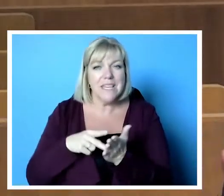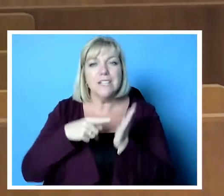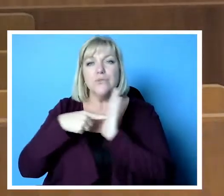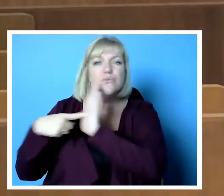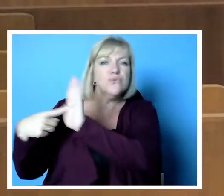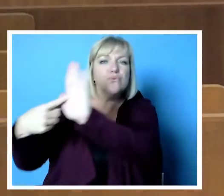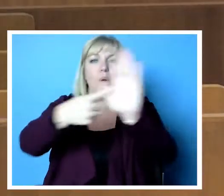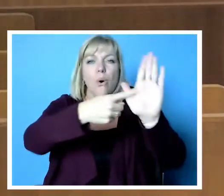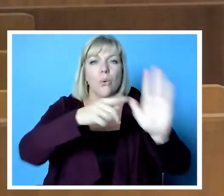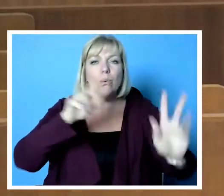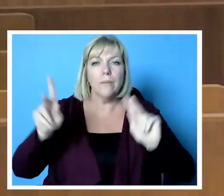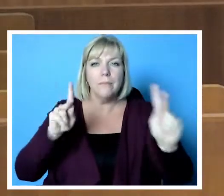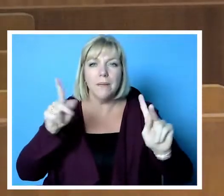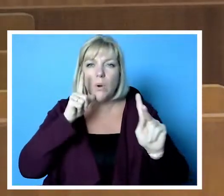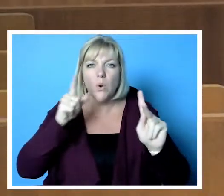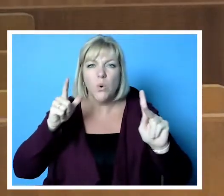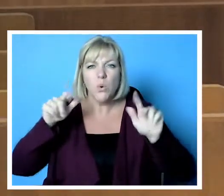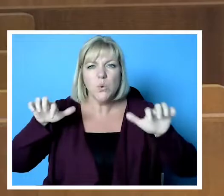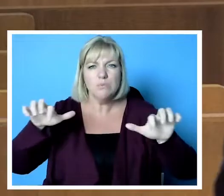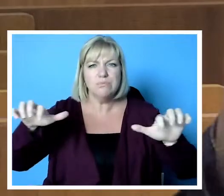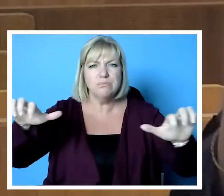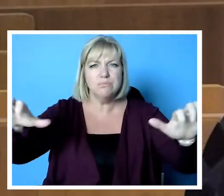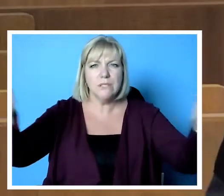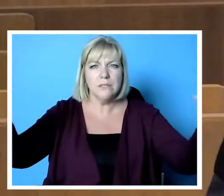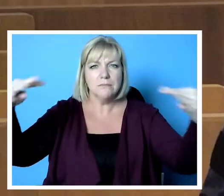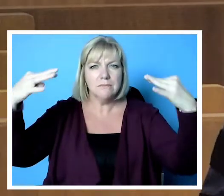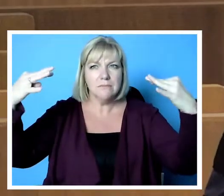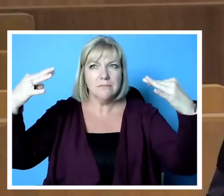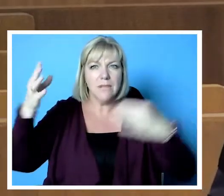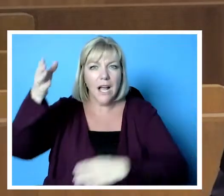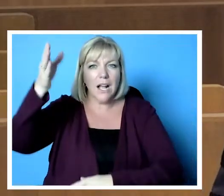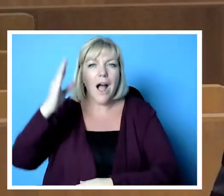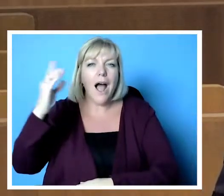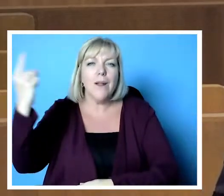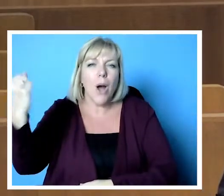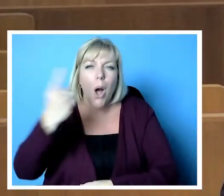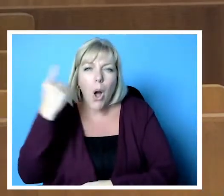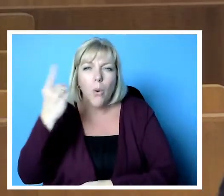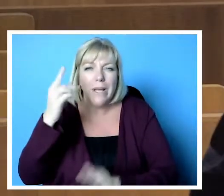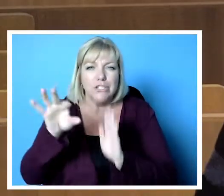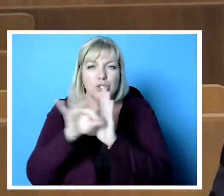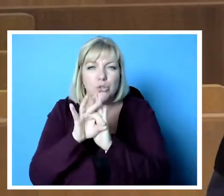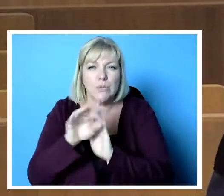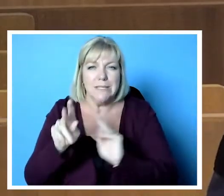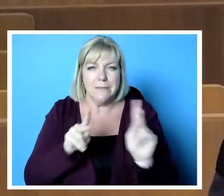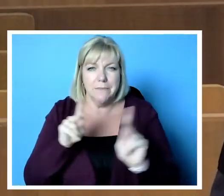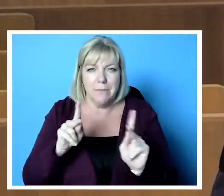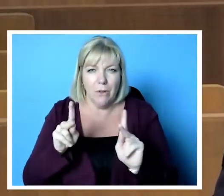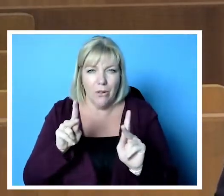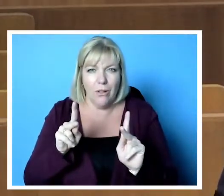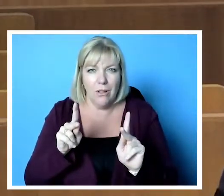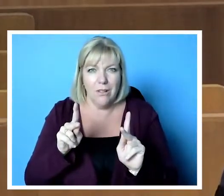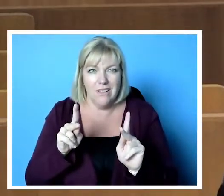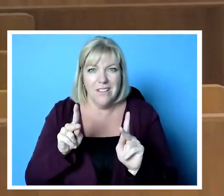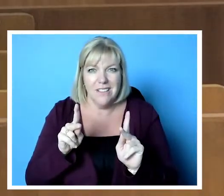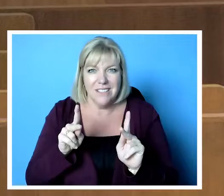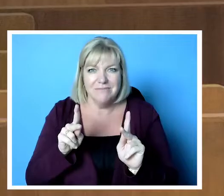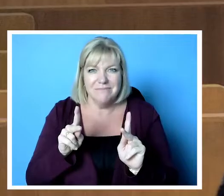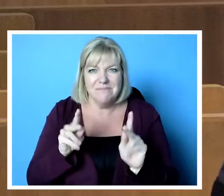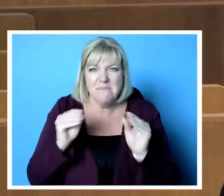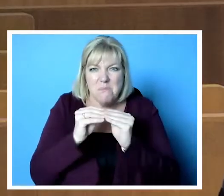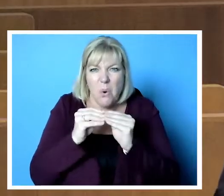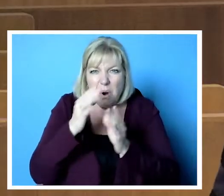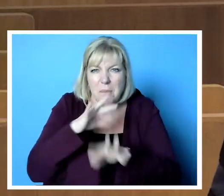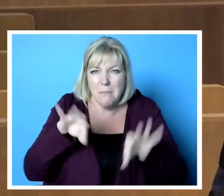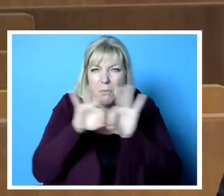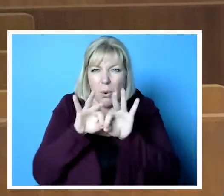crowd gathered there that God always chooses people over antiquated laws. God